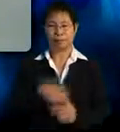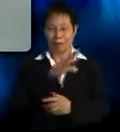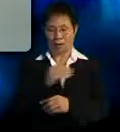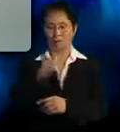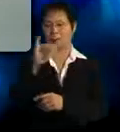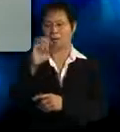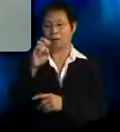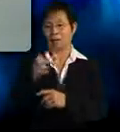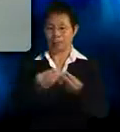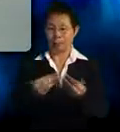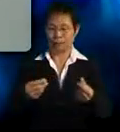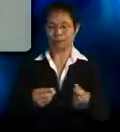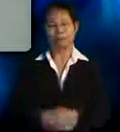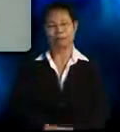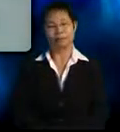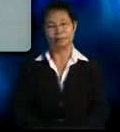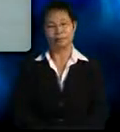and iron powder.